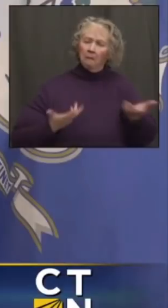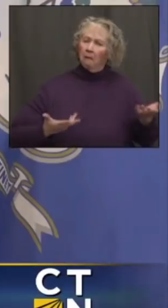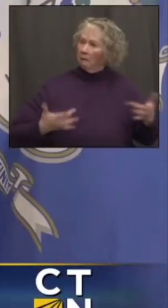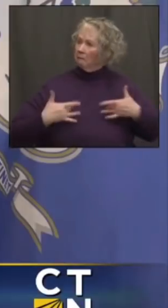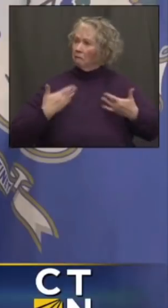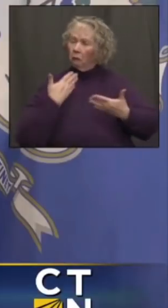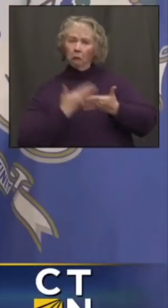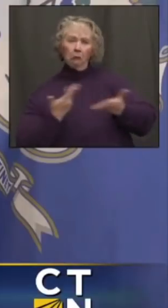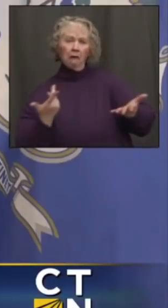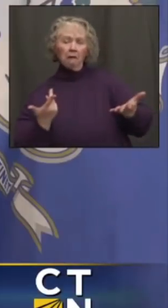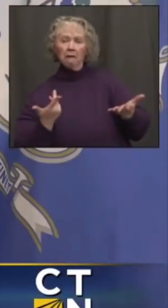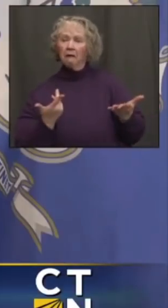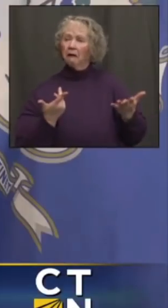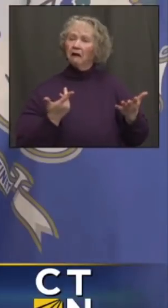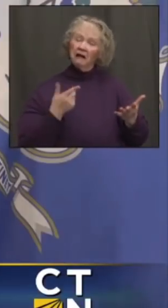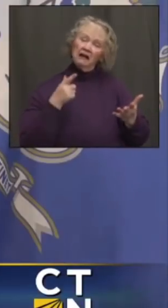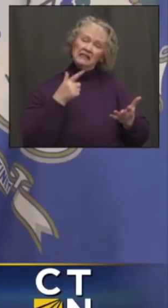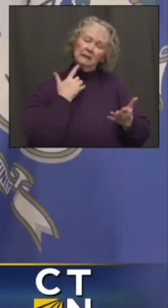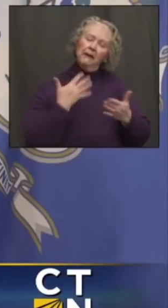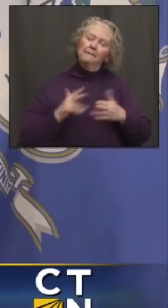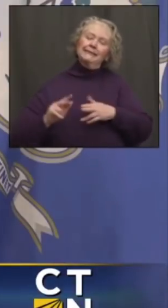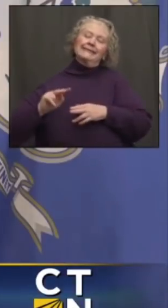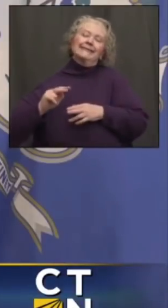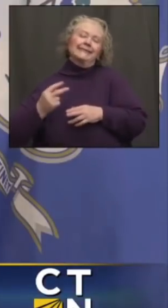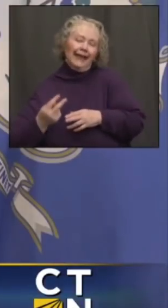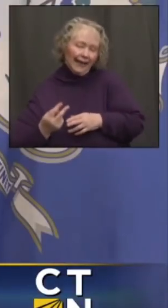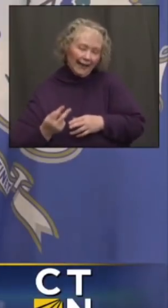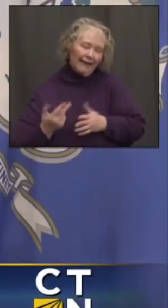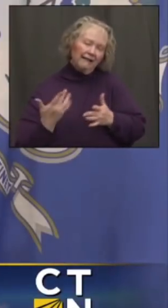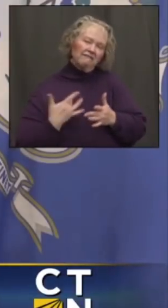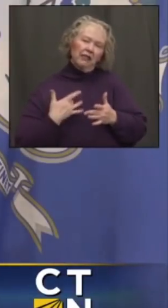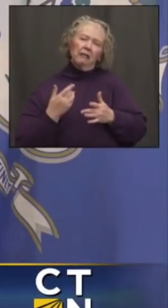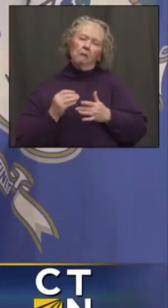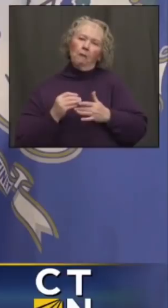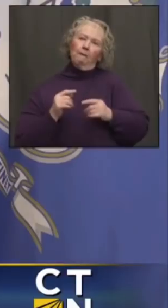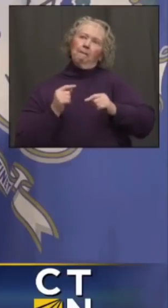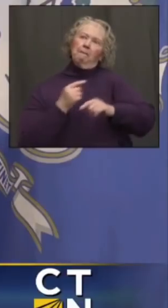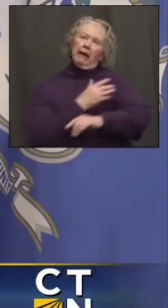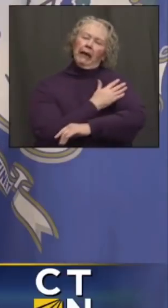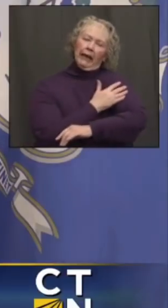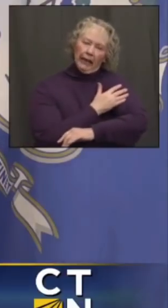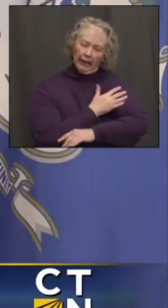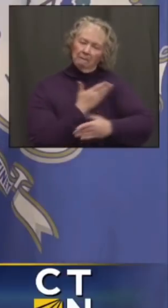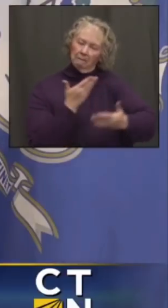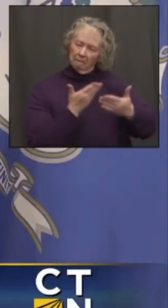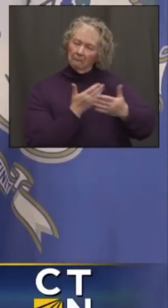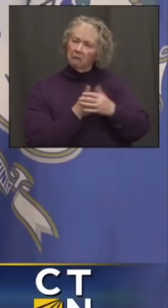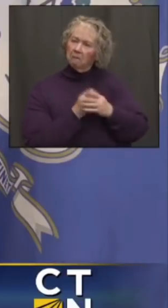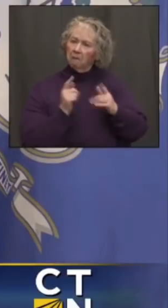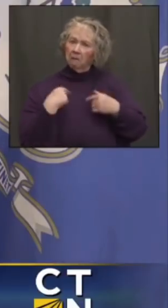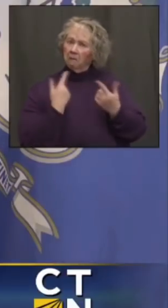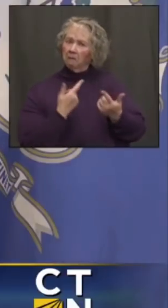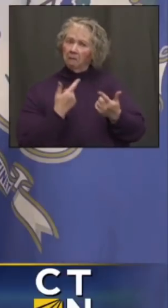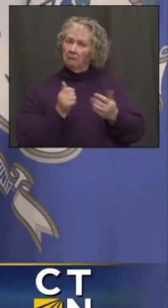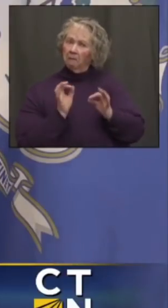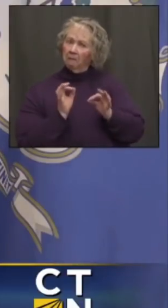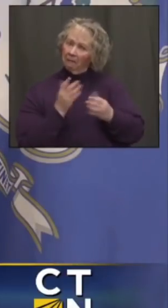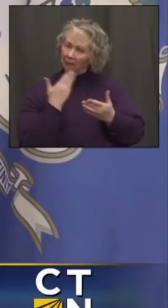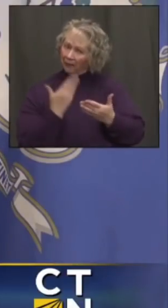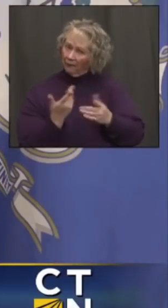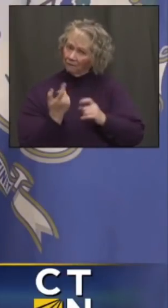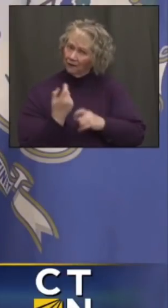Good afternoon, Governor Matt Austin with NBC Connecticut. I know it's been a few hours now since you received the vaccine. Have you had any side effects?